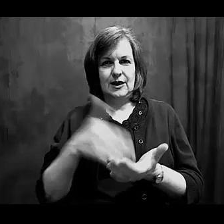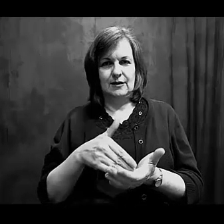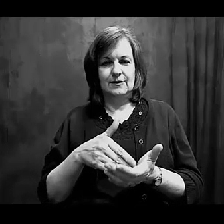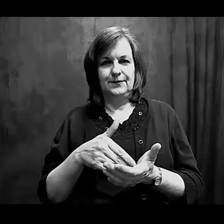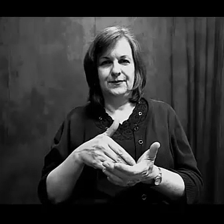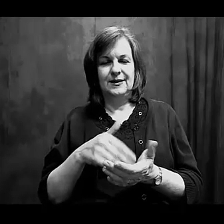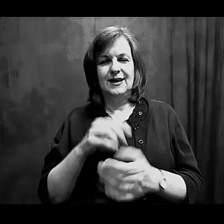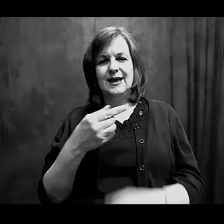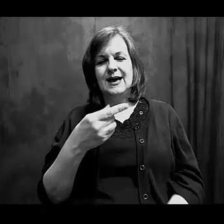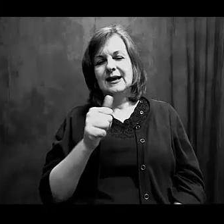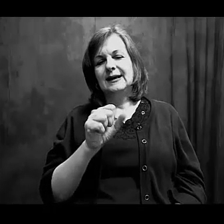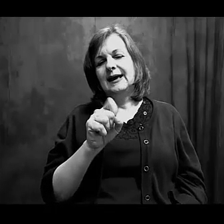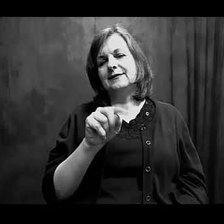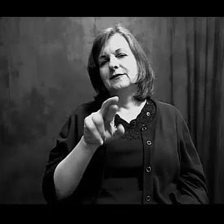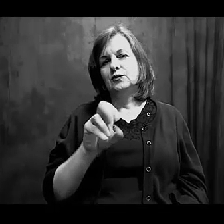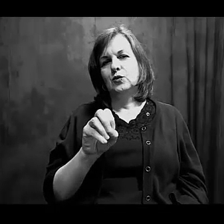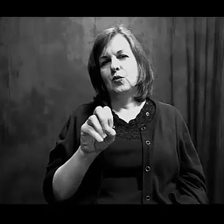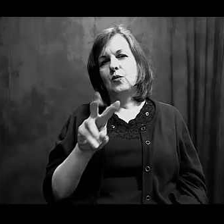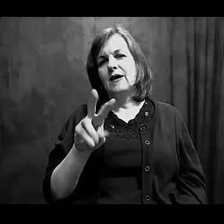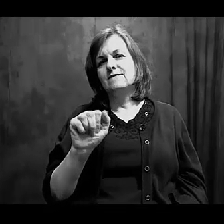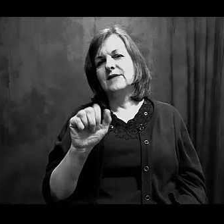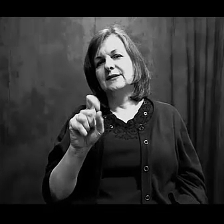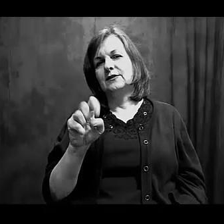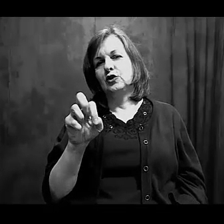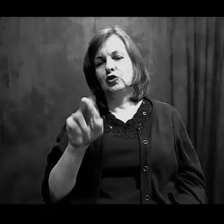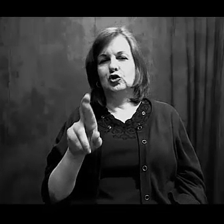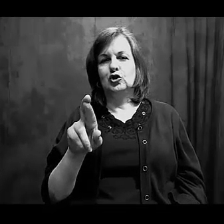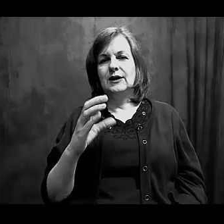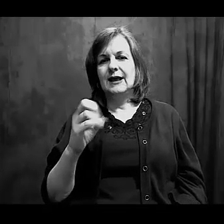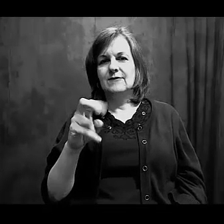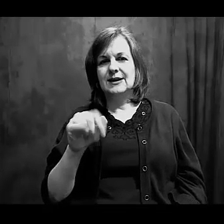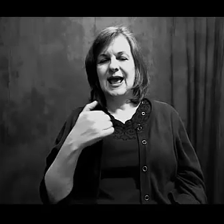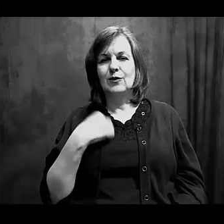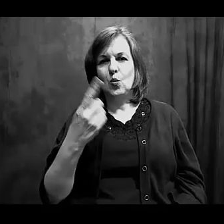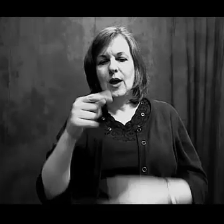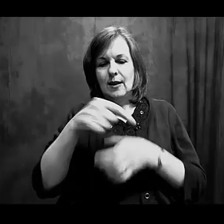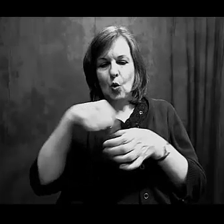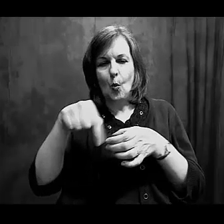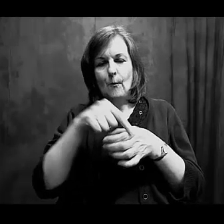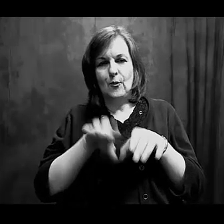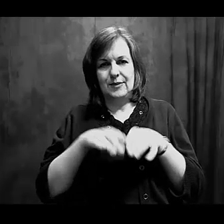mouth. So this gastrovascular cavity has a one opening.